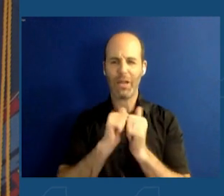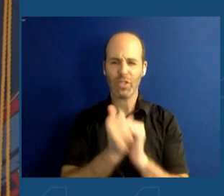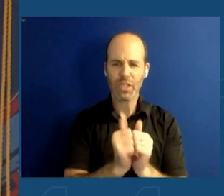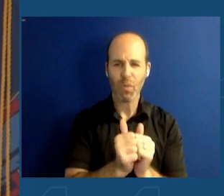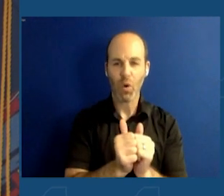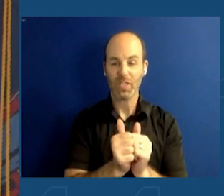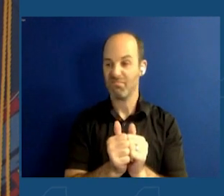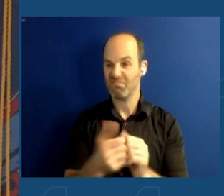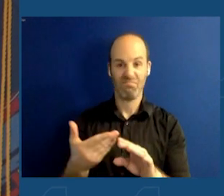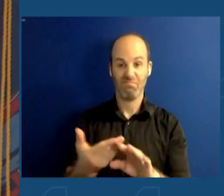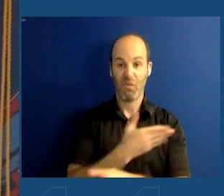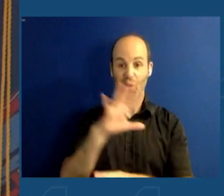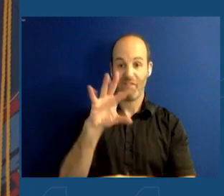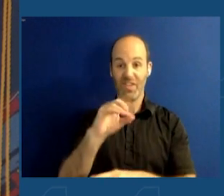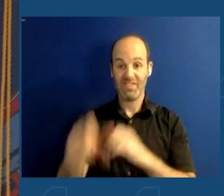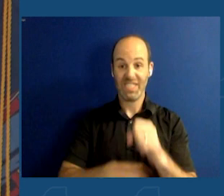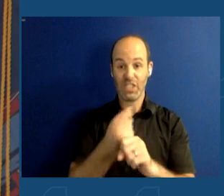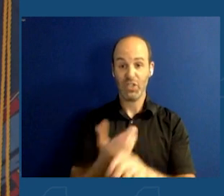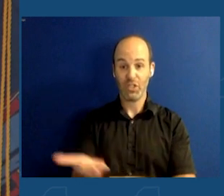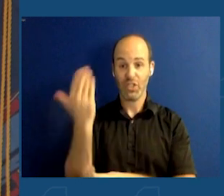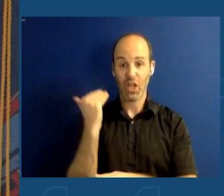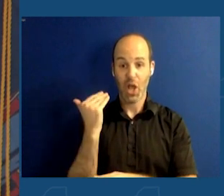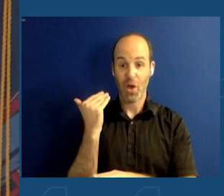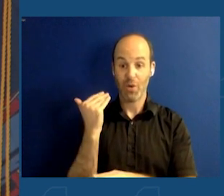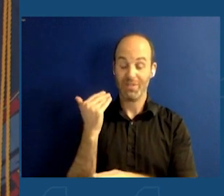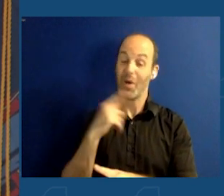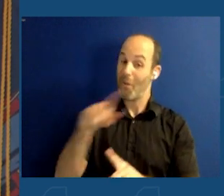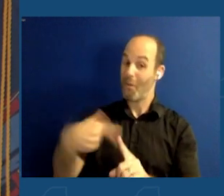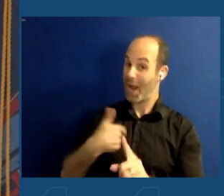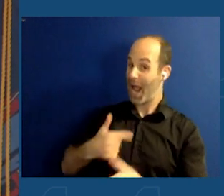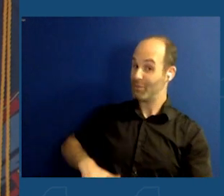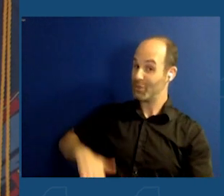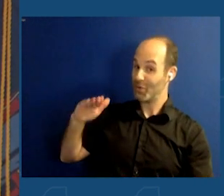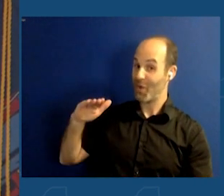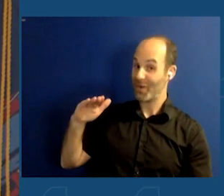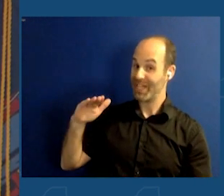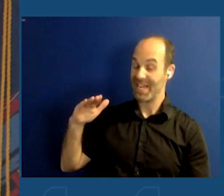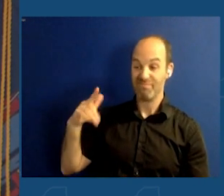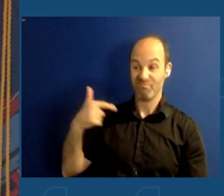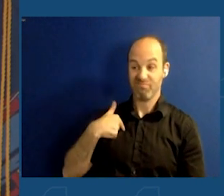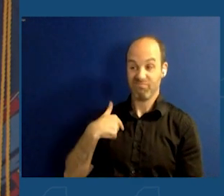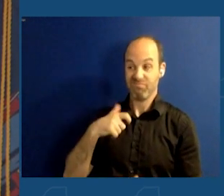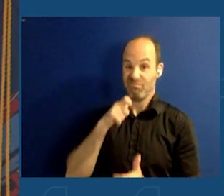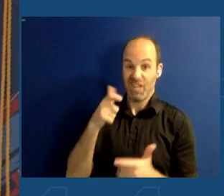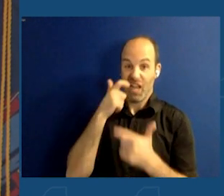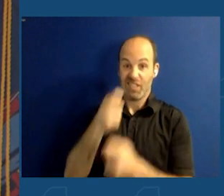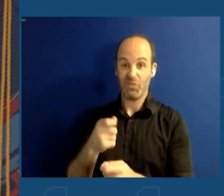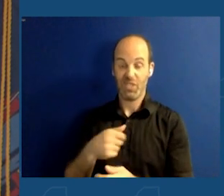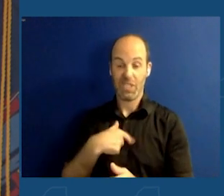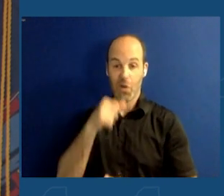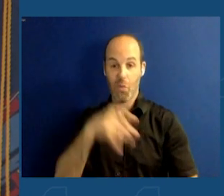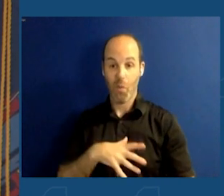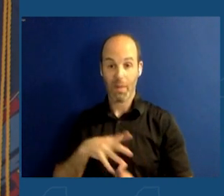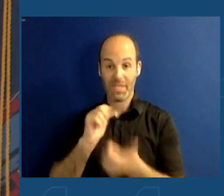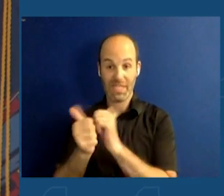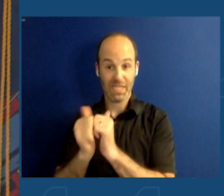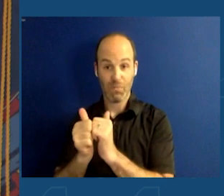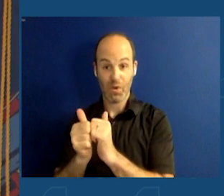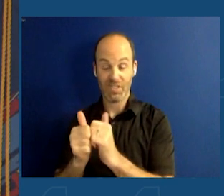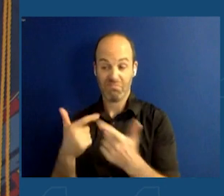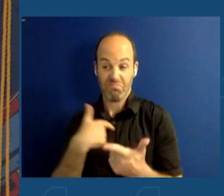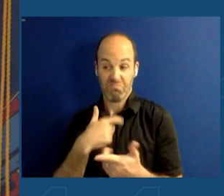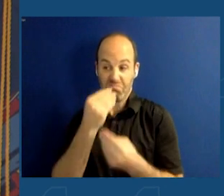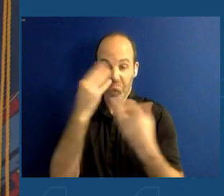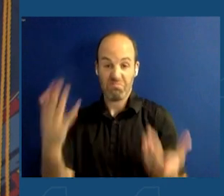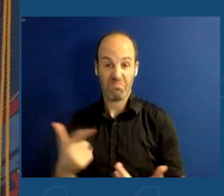ago, I'll admit that's when I was growing up, there was not a lot of interest in women's sports. I basically didn't have any. I just worked at a pizzeria